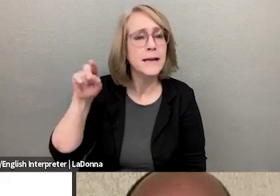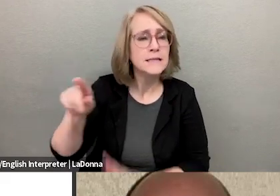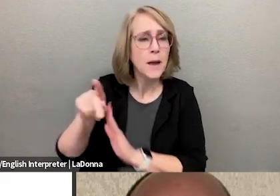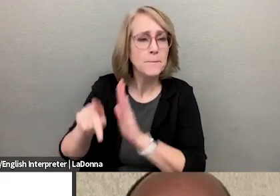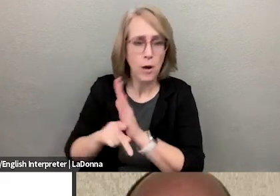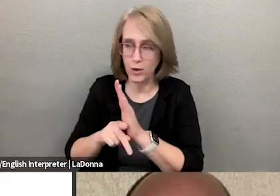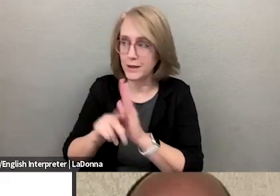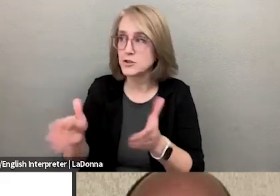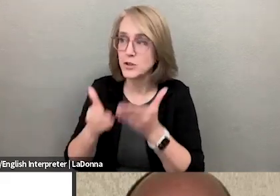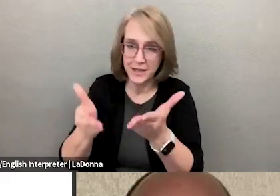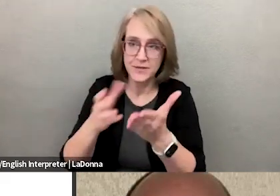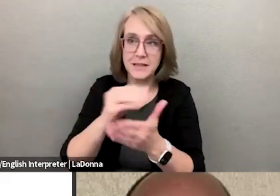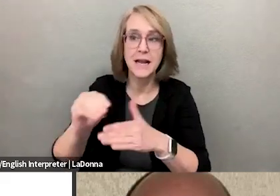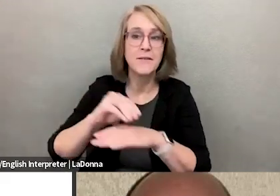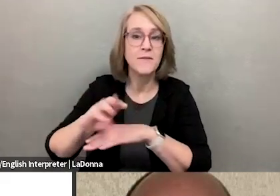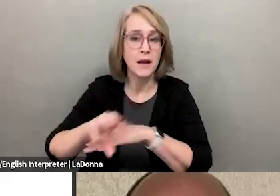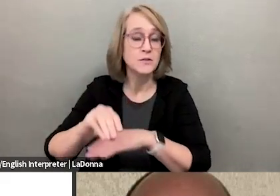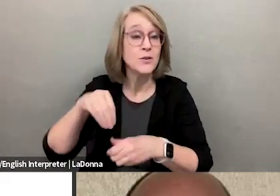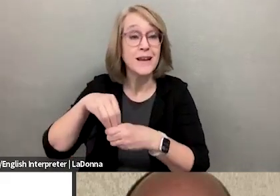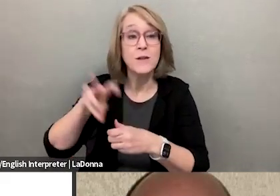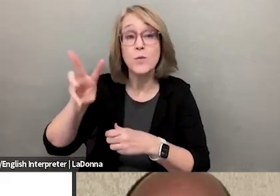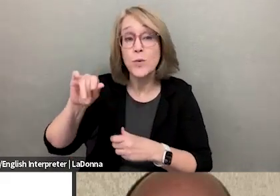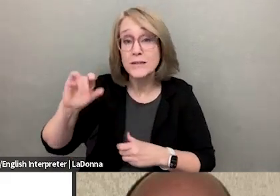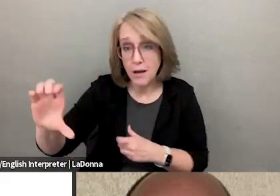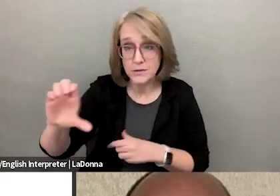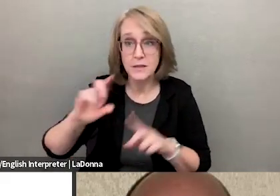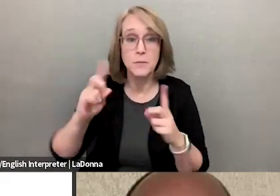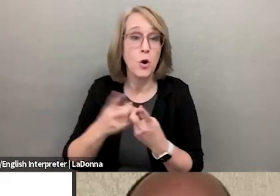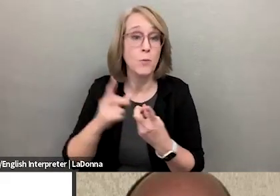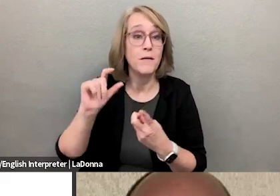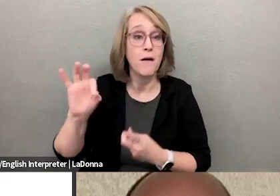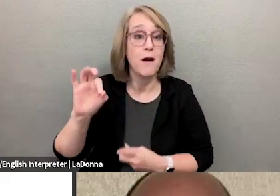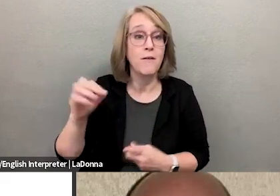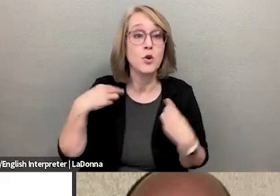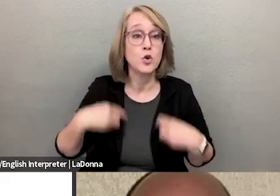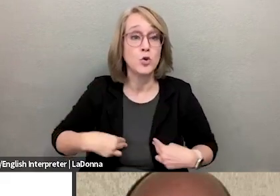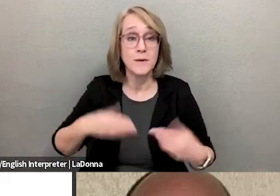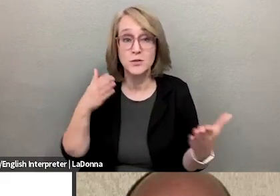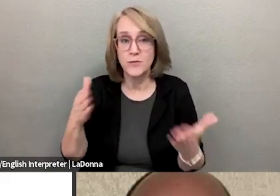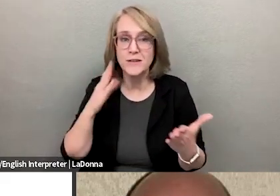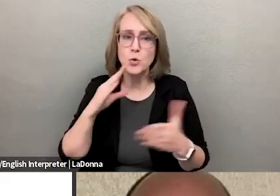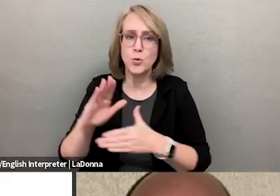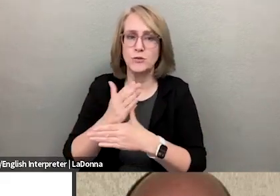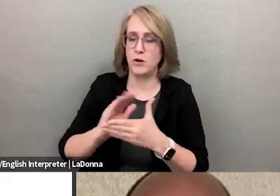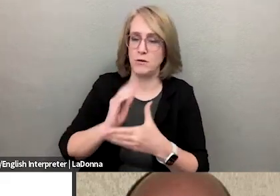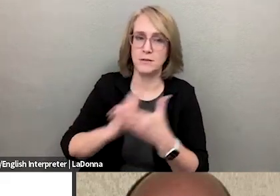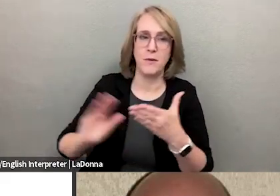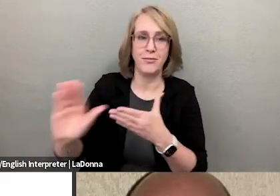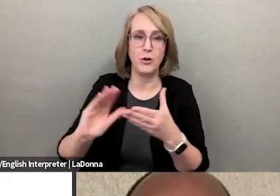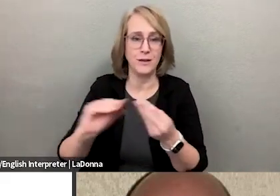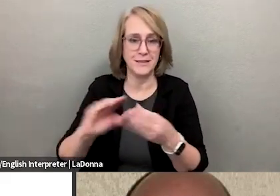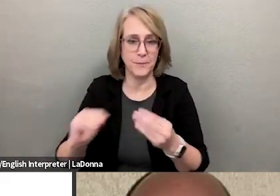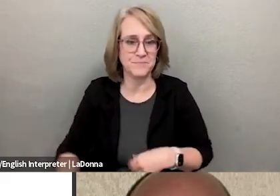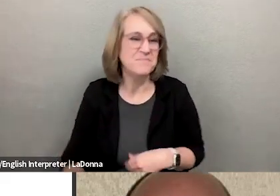the executive in the Wisconsin Department of Human Services, to give us some more concrete examples. Thank you, Kevin. Thank you very